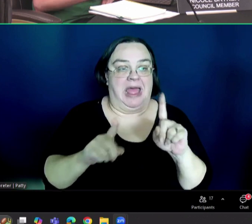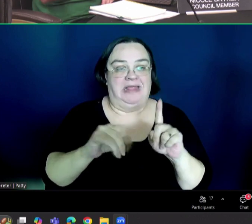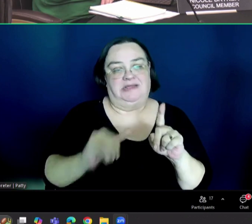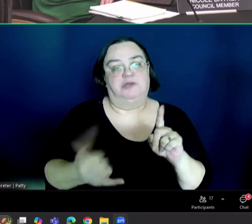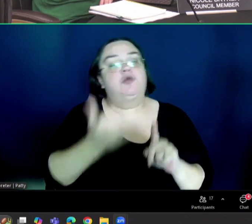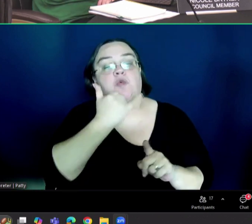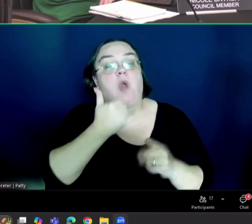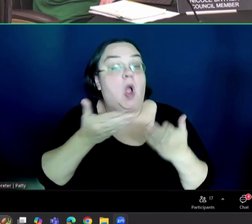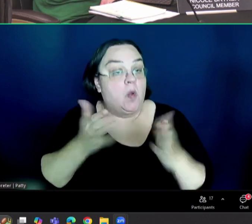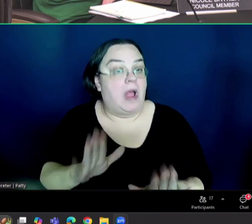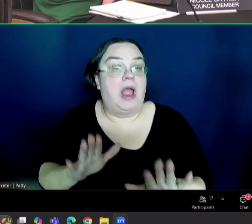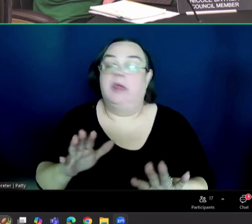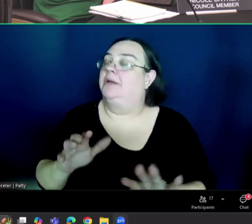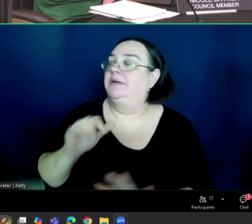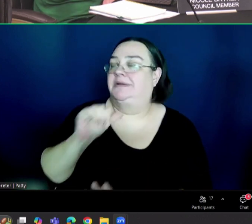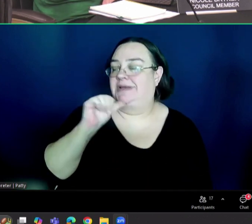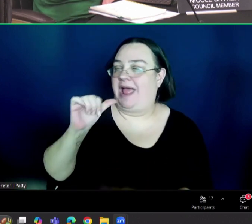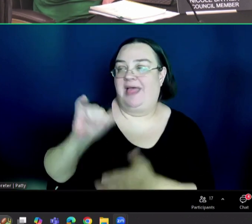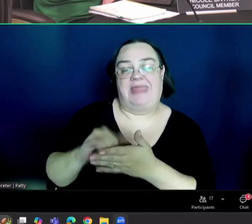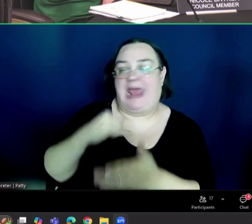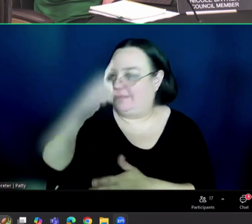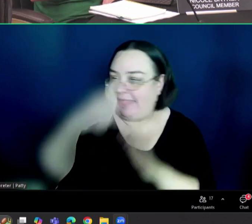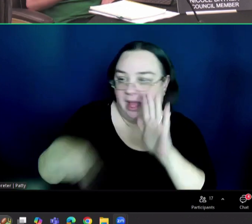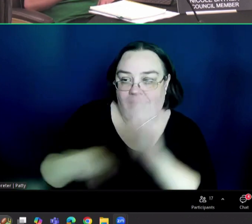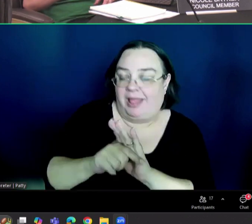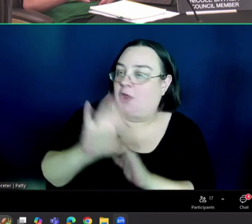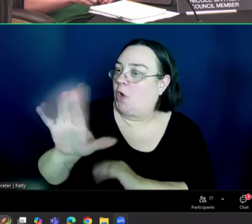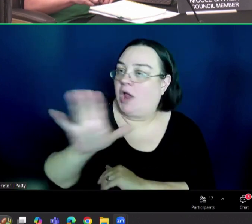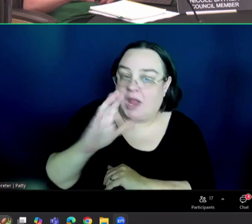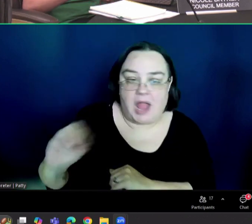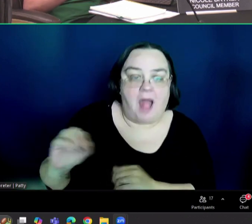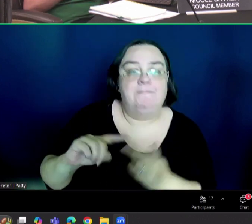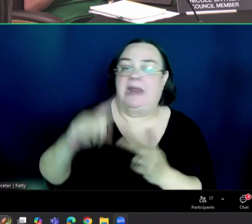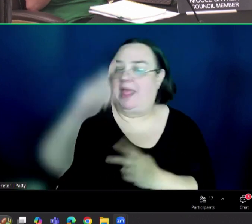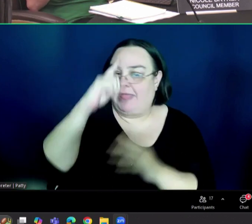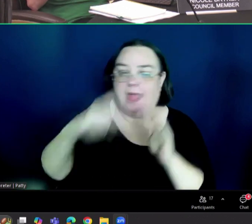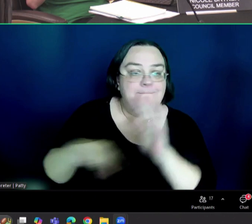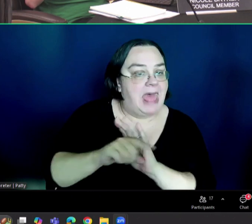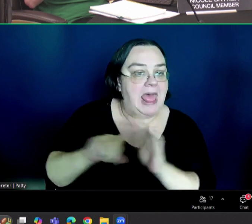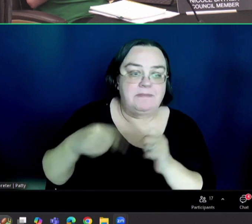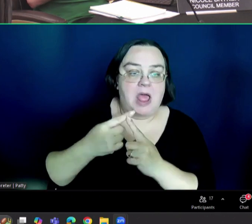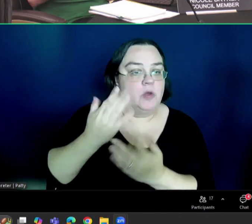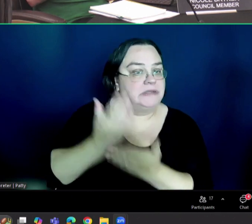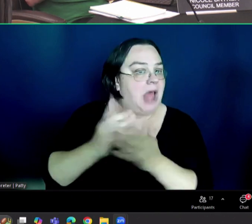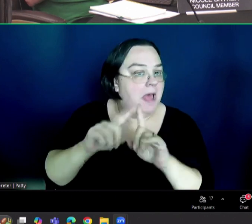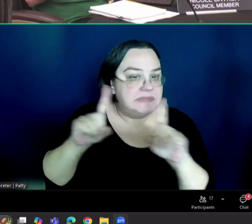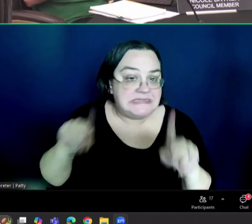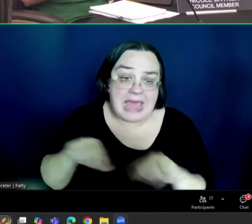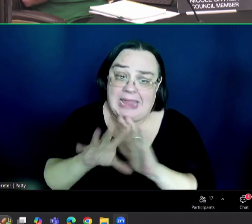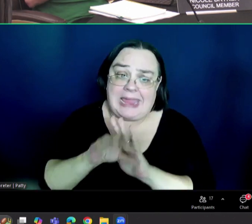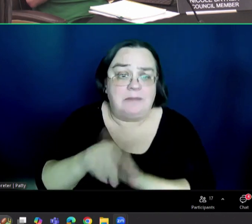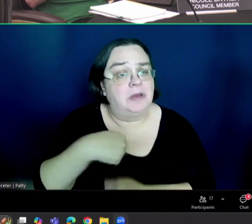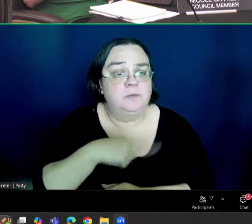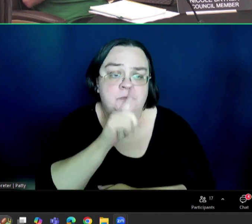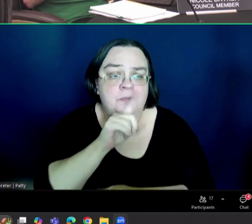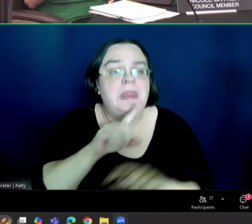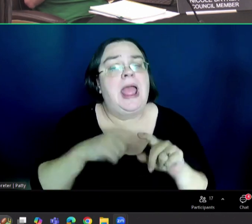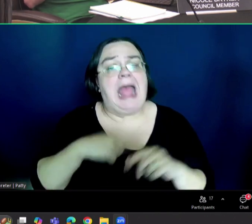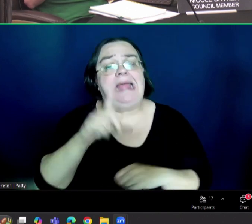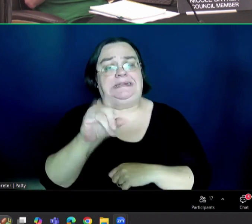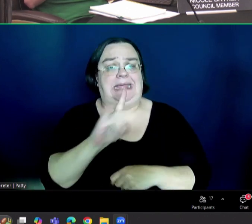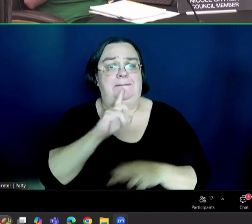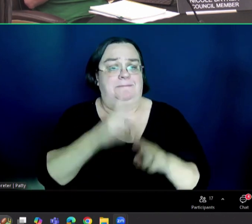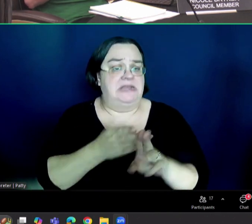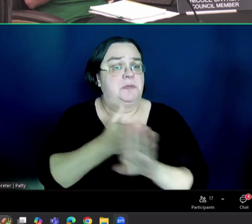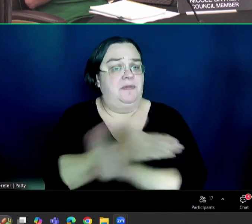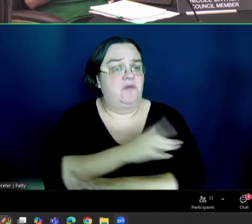Not that I think anything bad about your company or anything bad about stop sign cameras. And I mentioned this before, but I think there needs